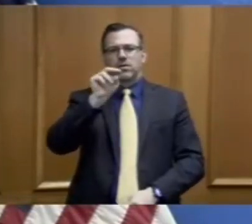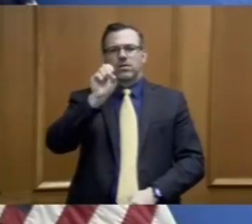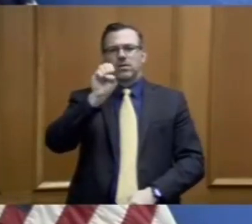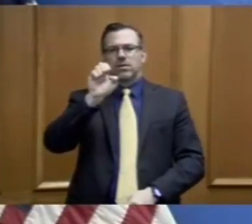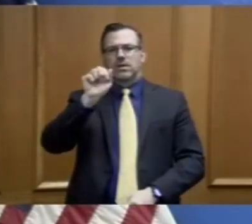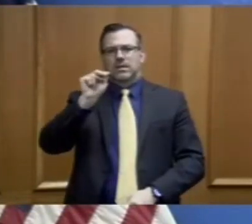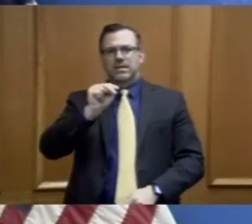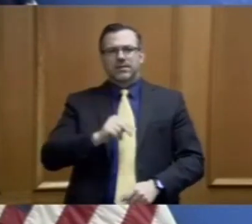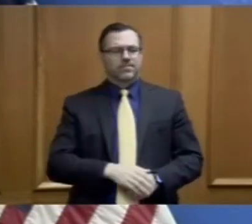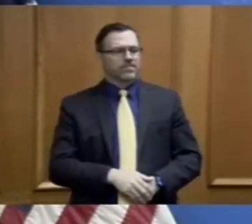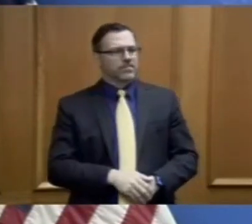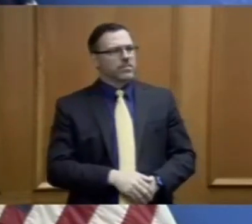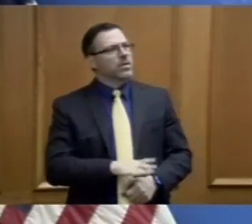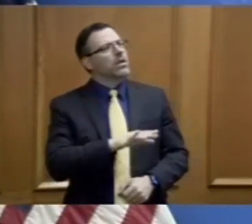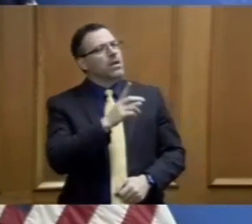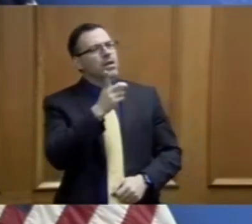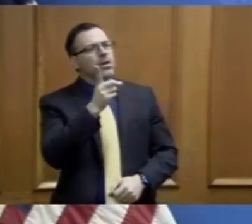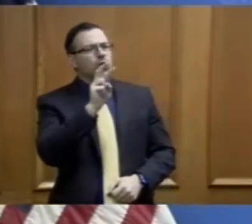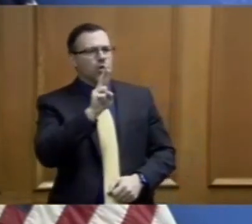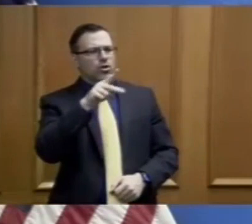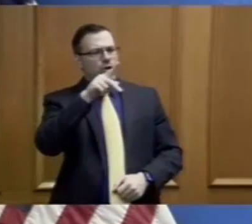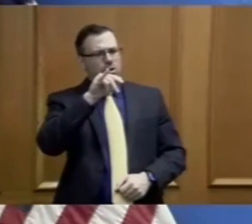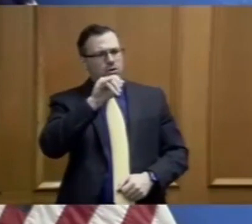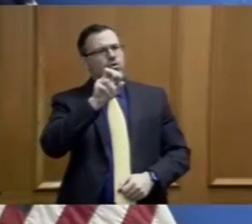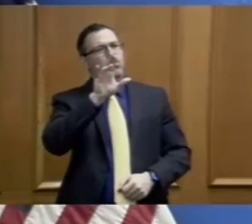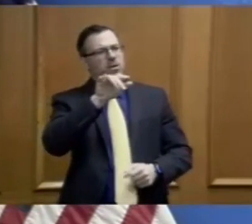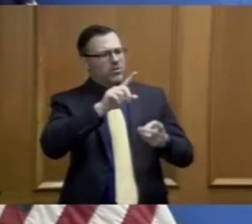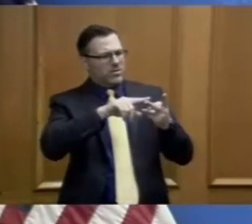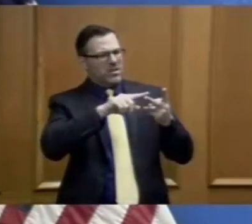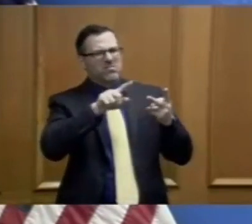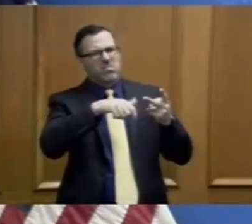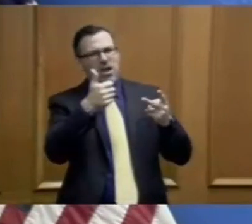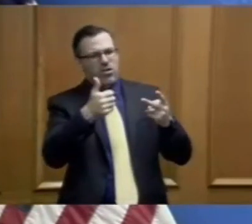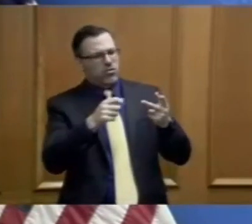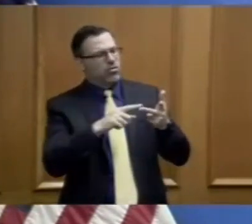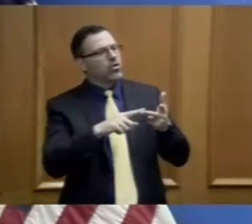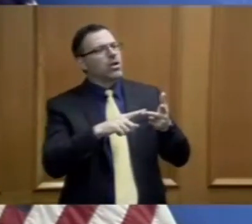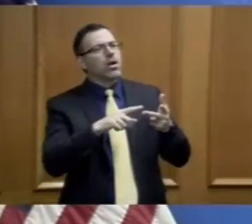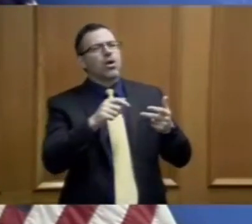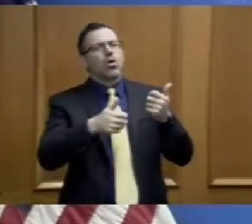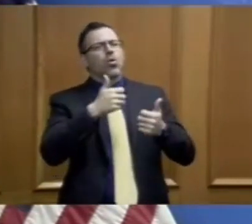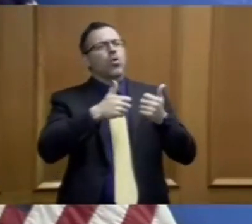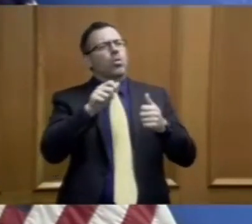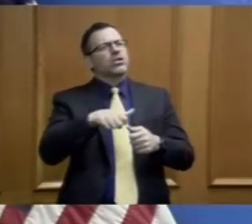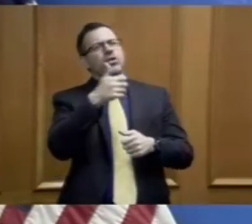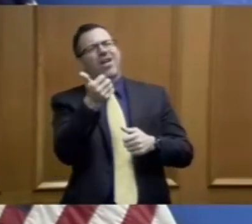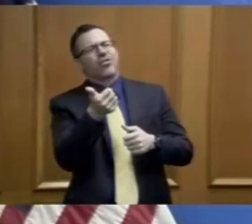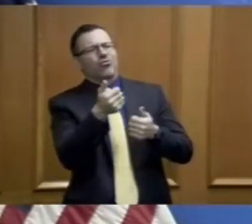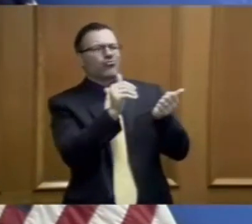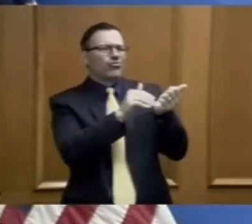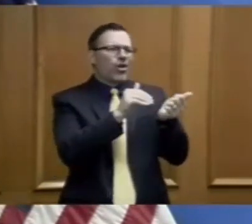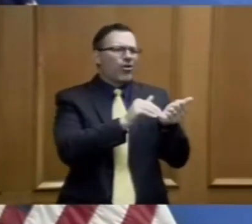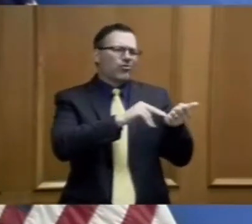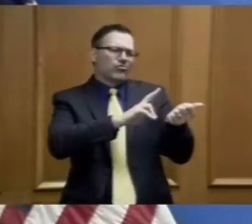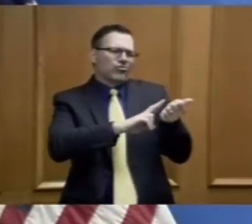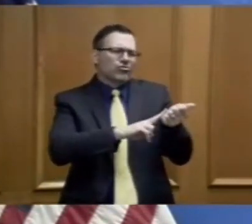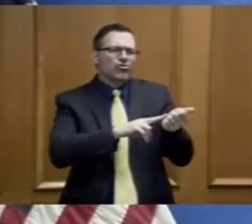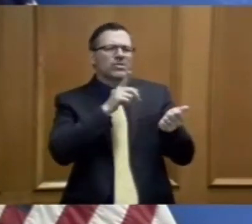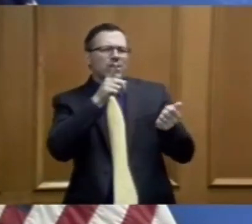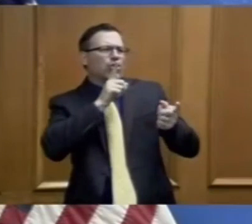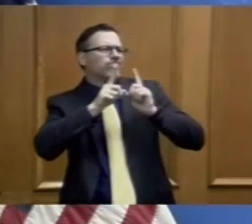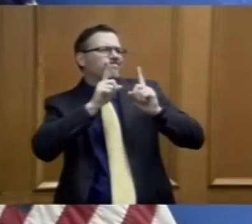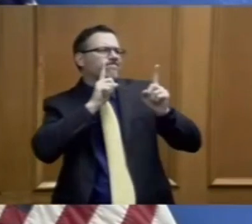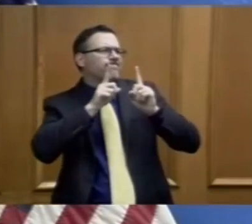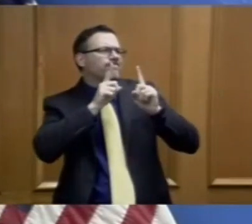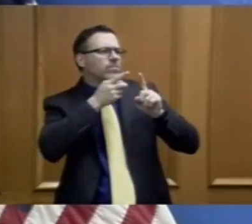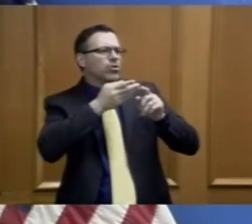Dr. Piercy and others in your administration, which specific medical doctors or experts did you talk to while coming up with this plan? And then